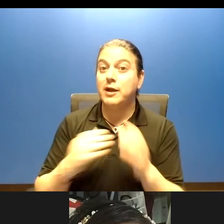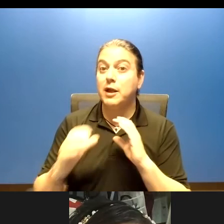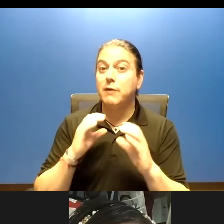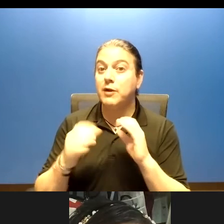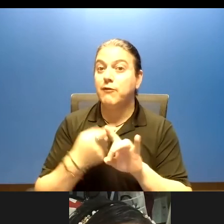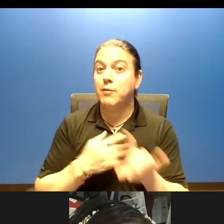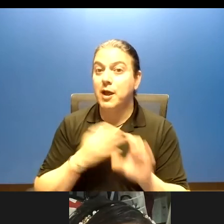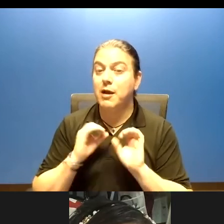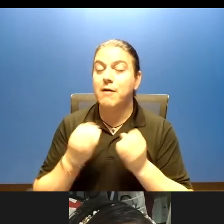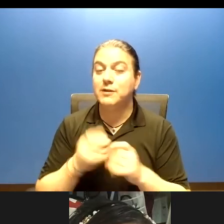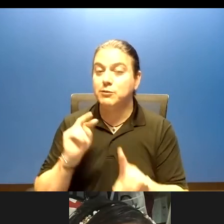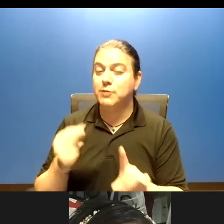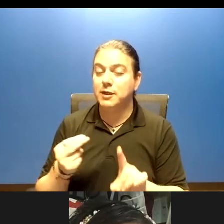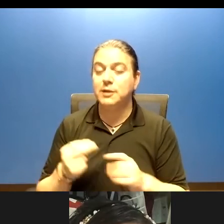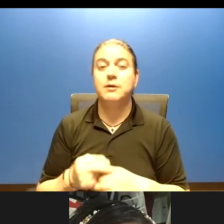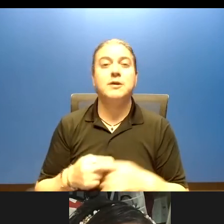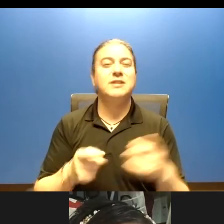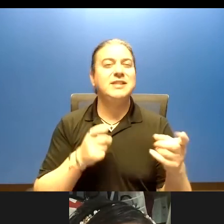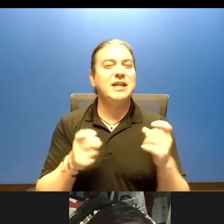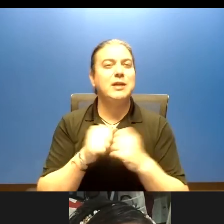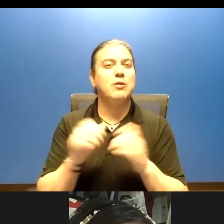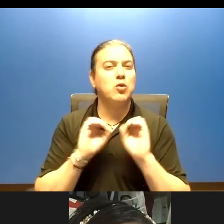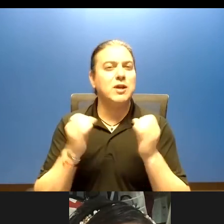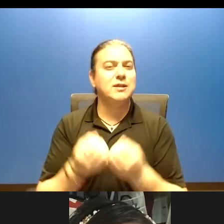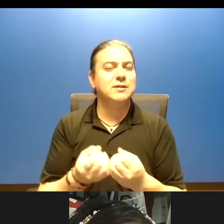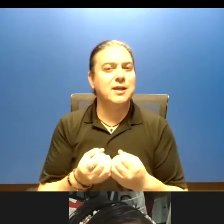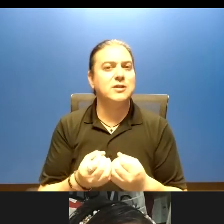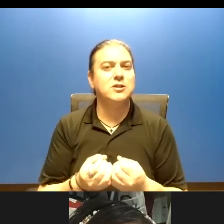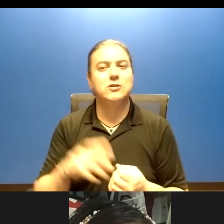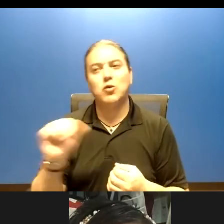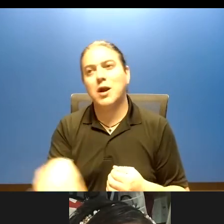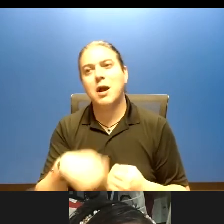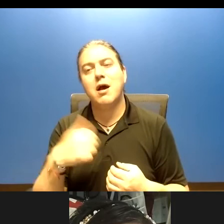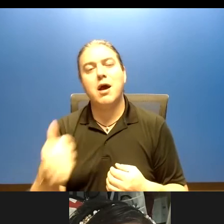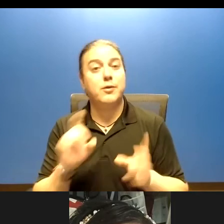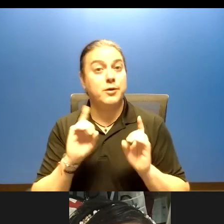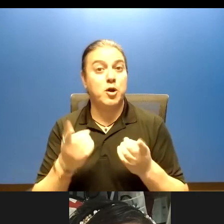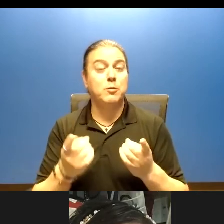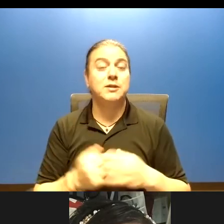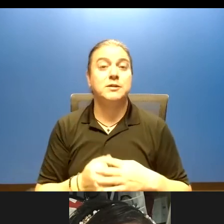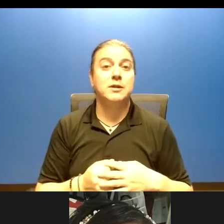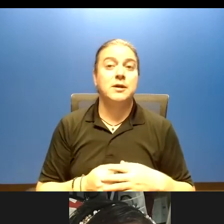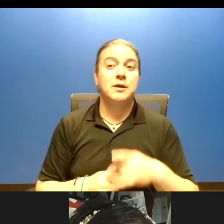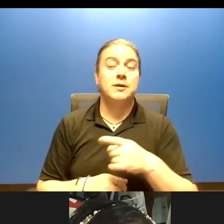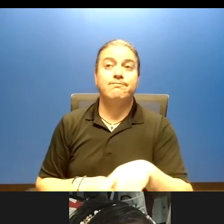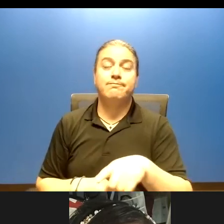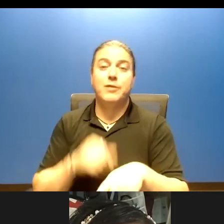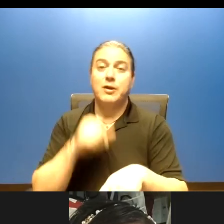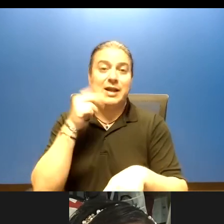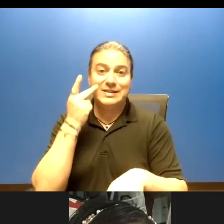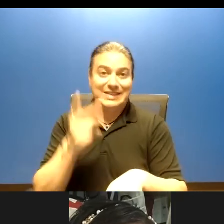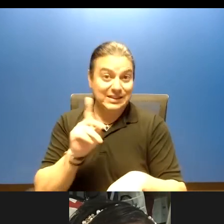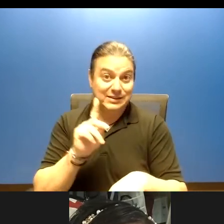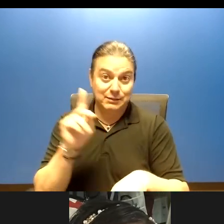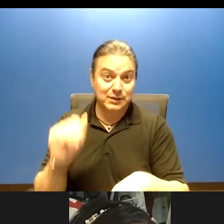perspective, dealing with organizations or other departments where they're not seeing